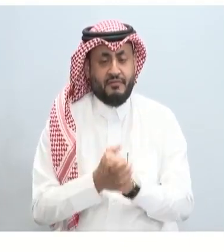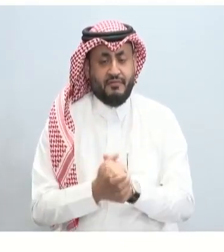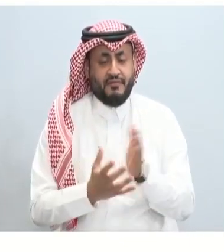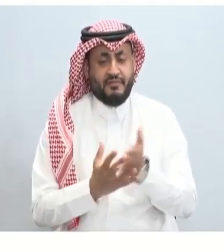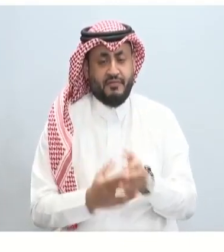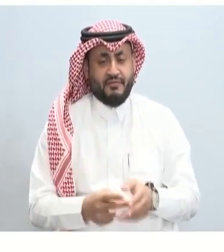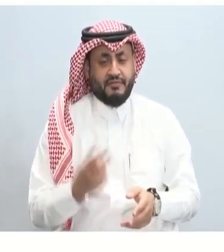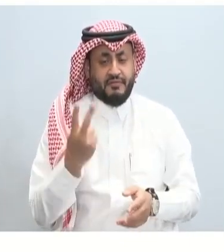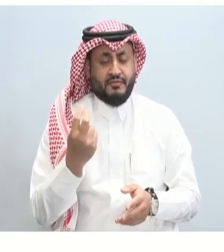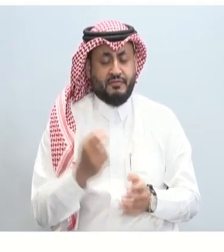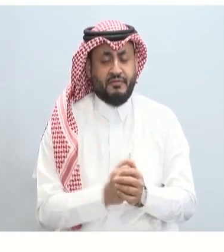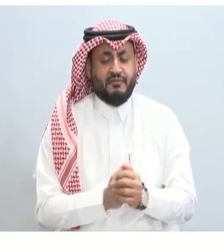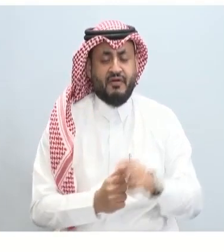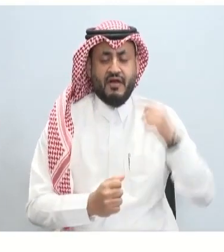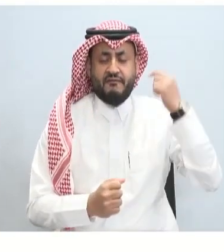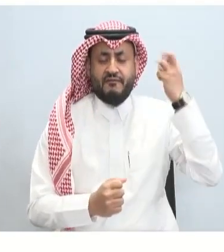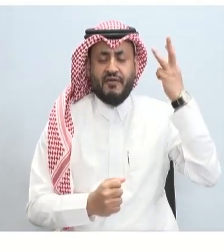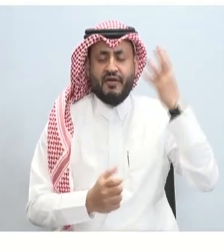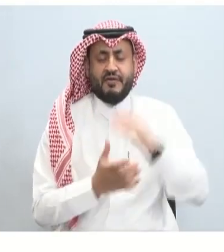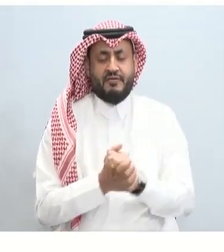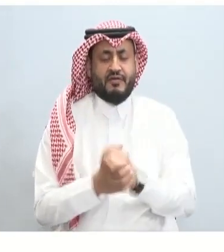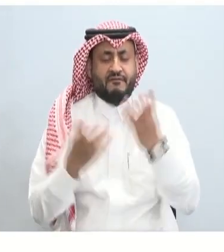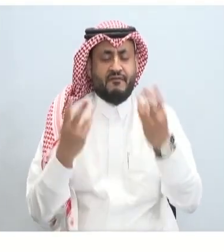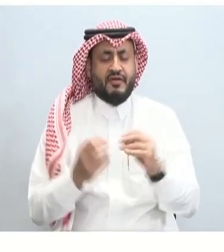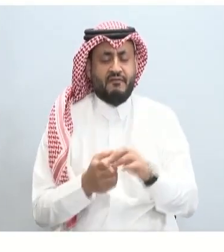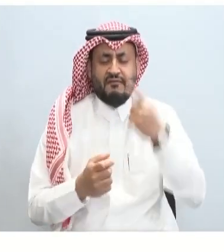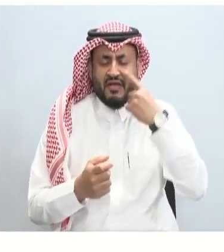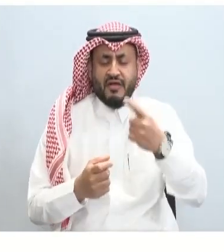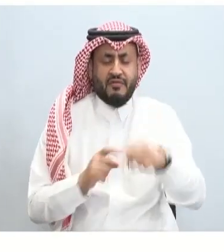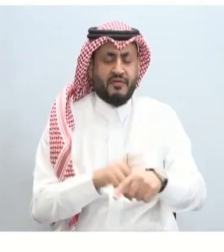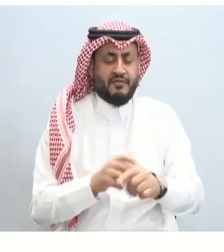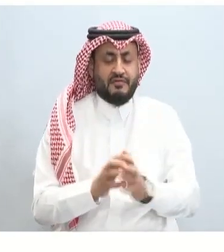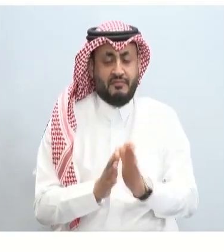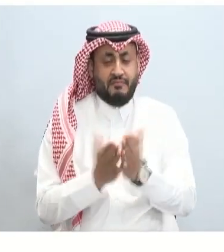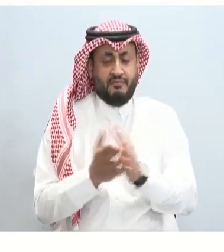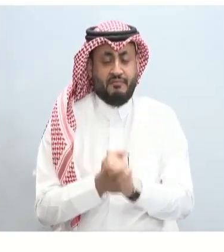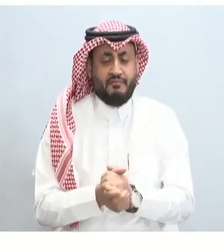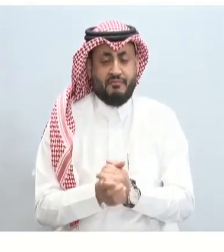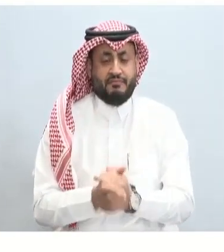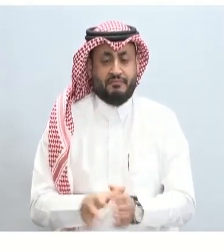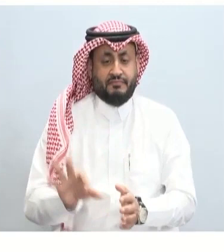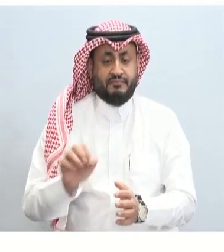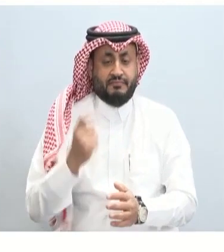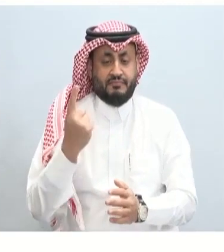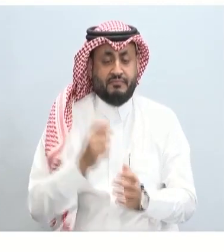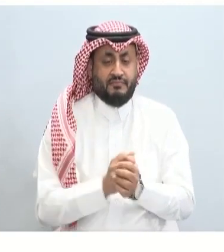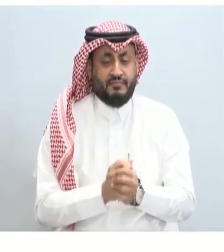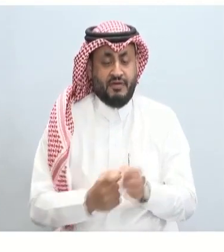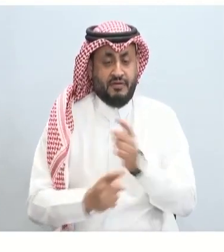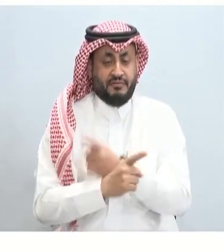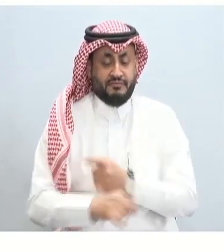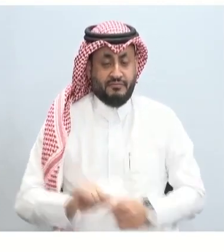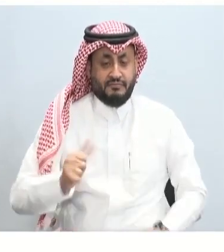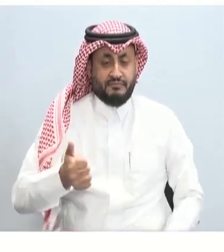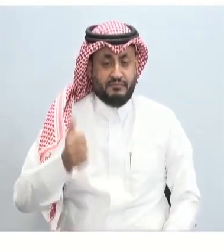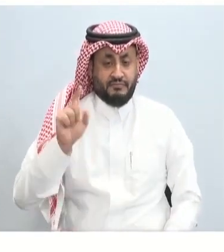12 My Dream Vacation Finding Out Time on page 91. This lesson will be presented by